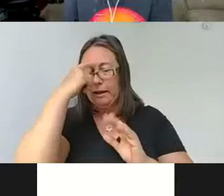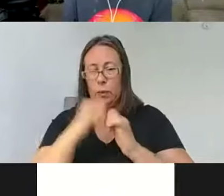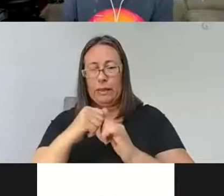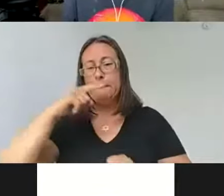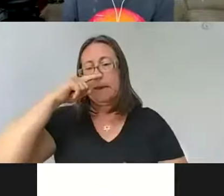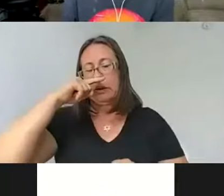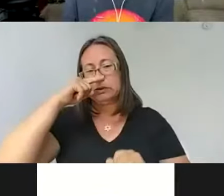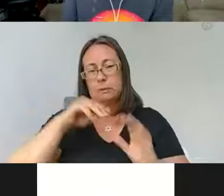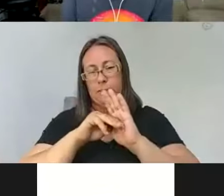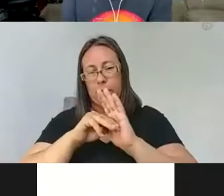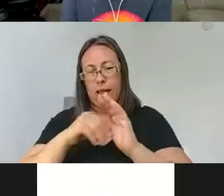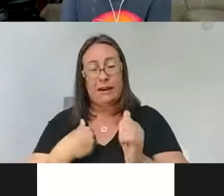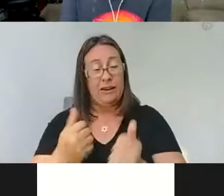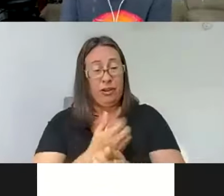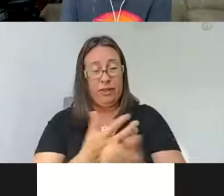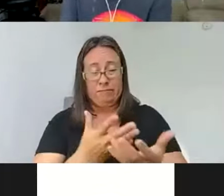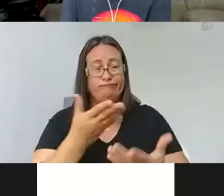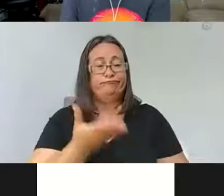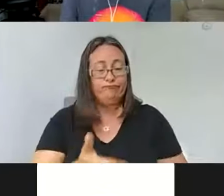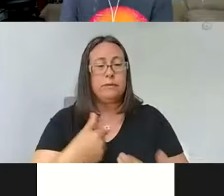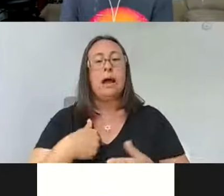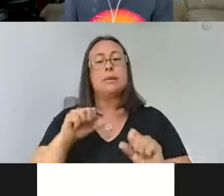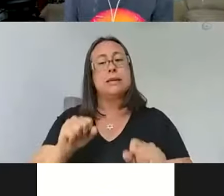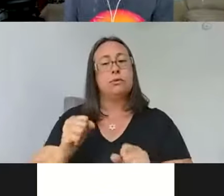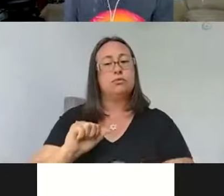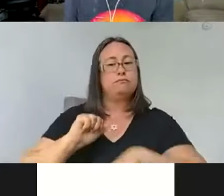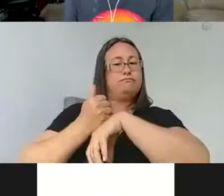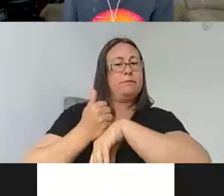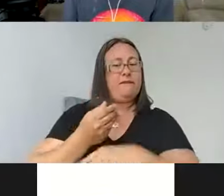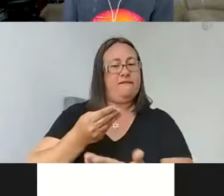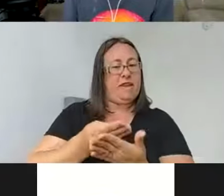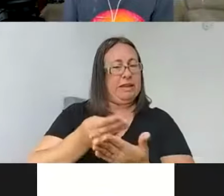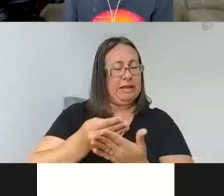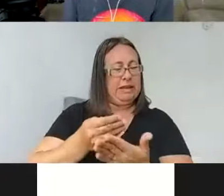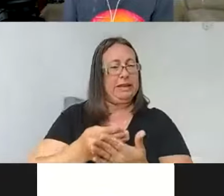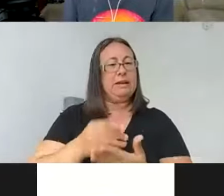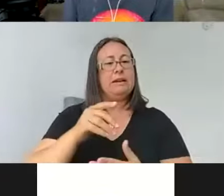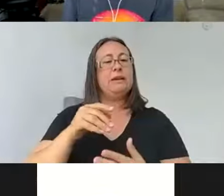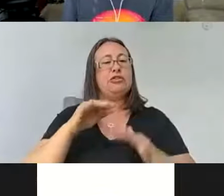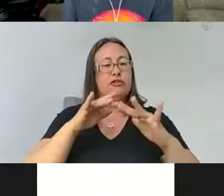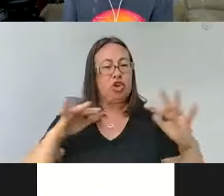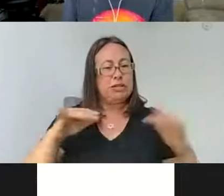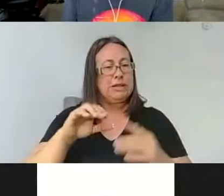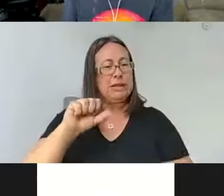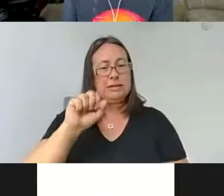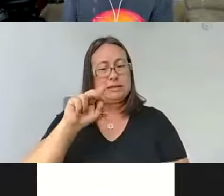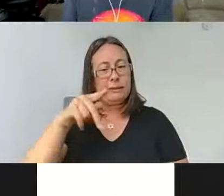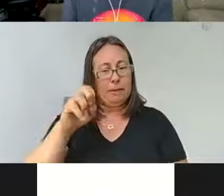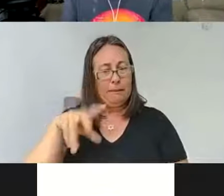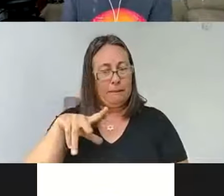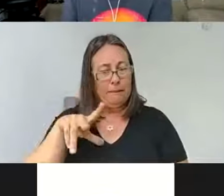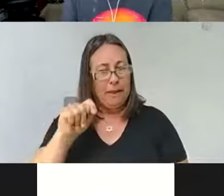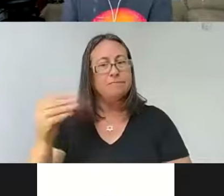wanted. Again, I was able to get some funding on a diversity supplement, which really gave me, some